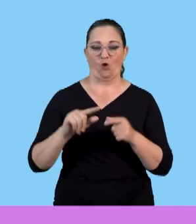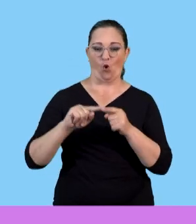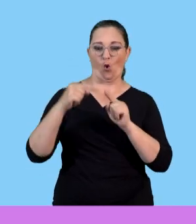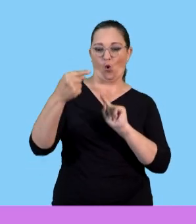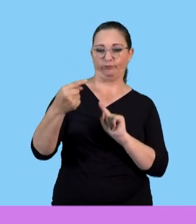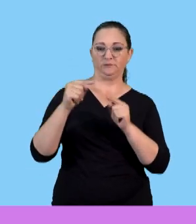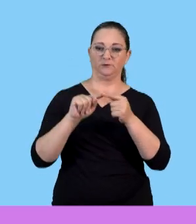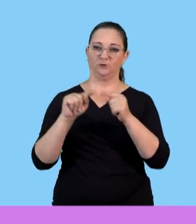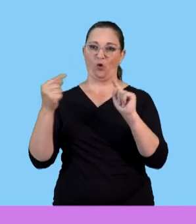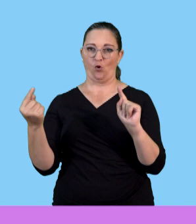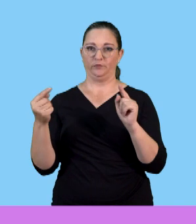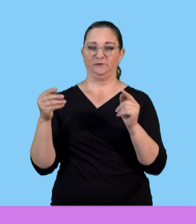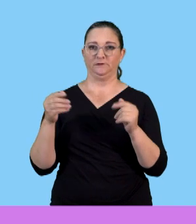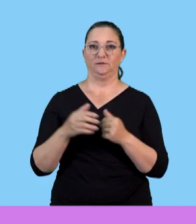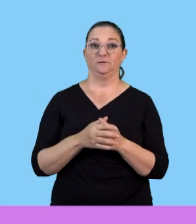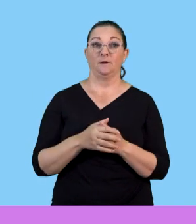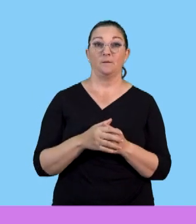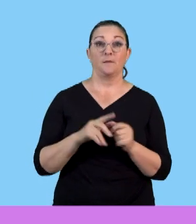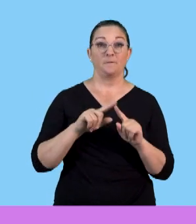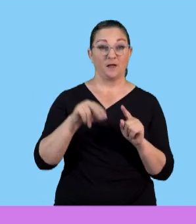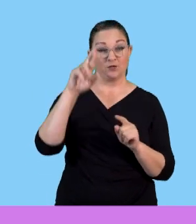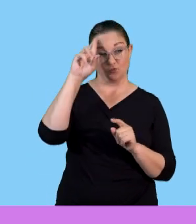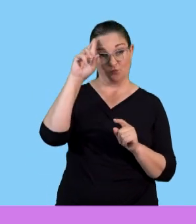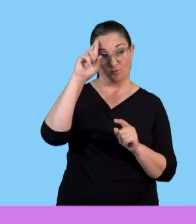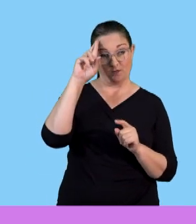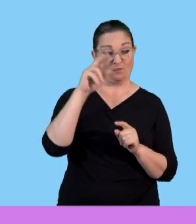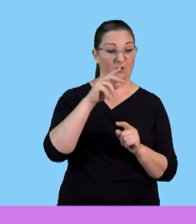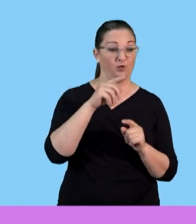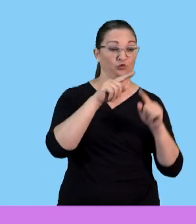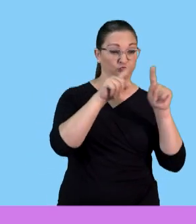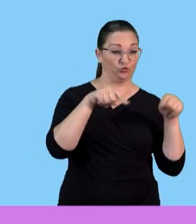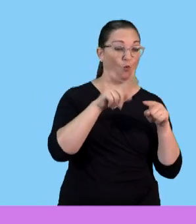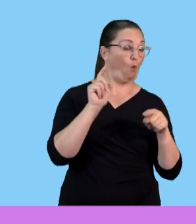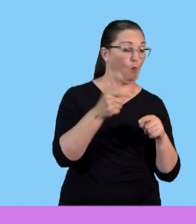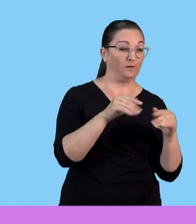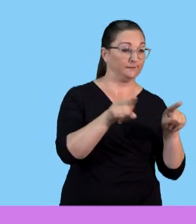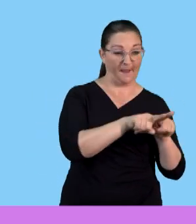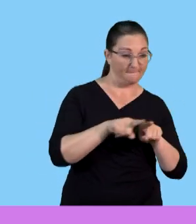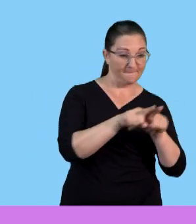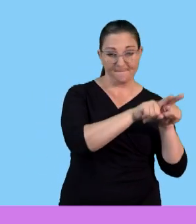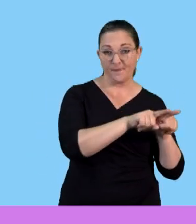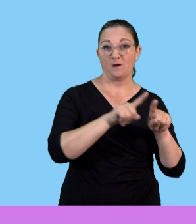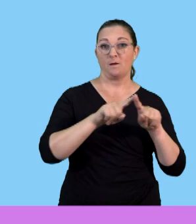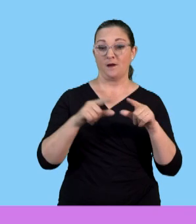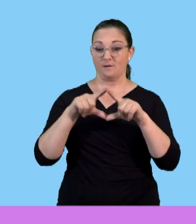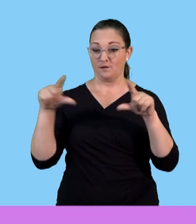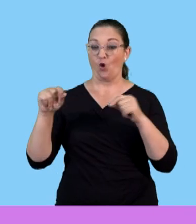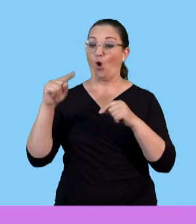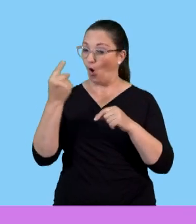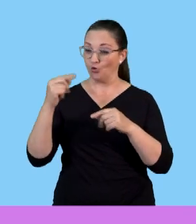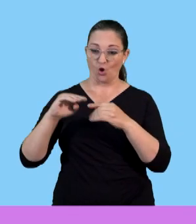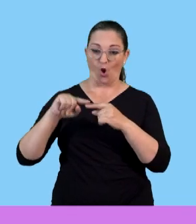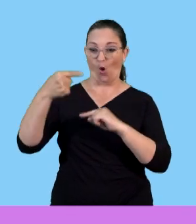side. And that is the difference. Remember, the square, all sides are equal. Rectangle, only the opposite